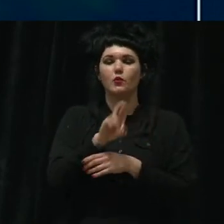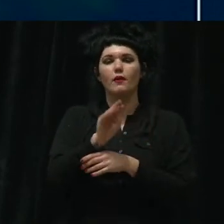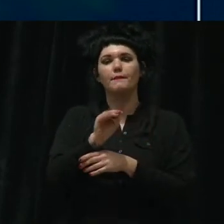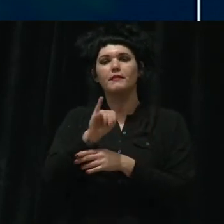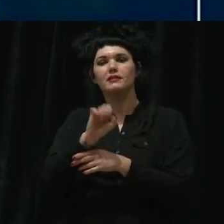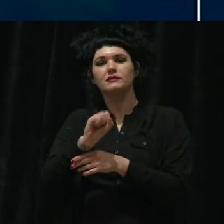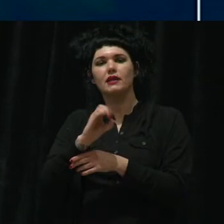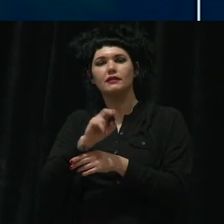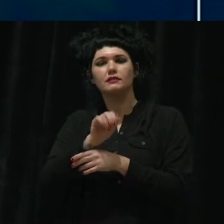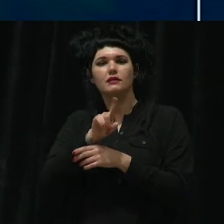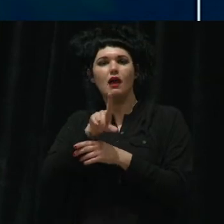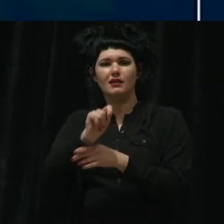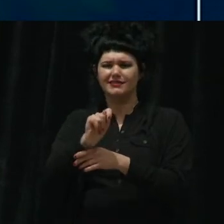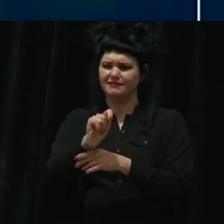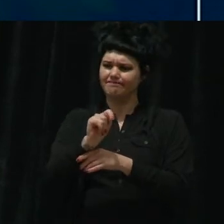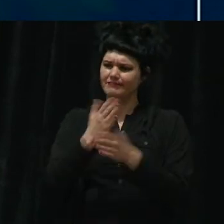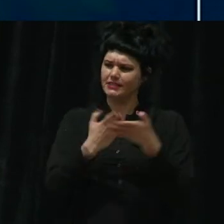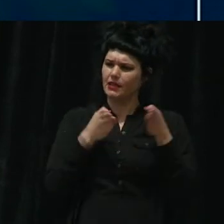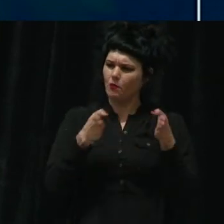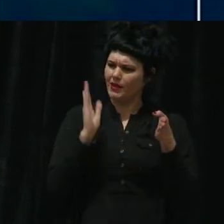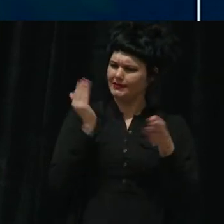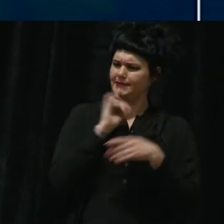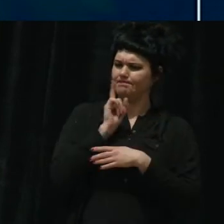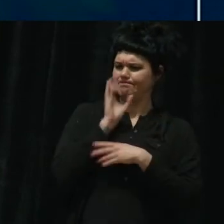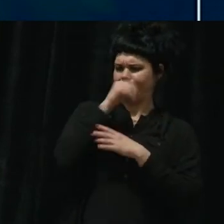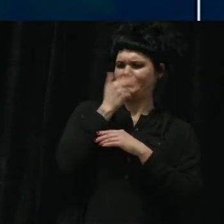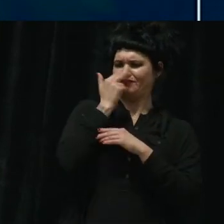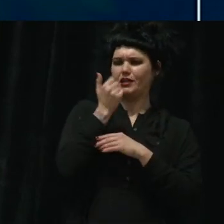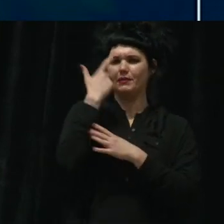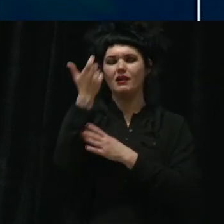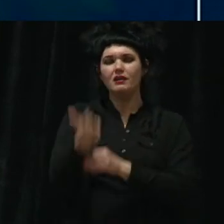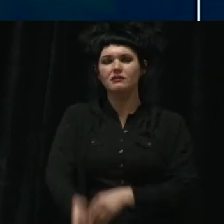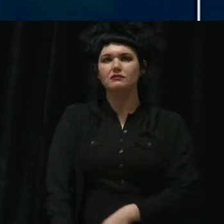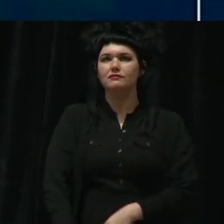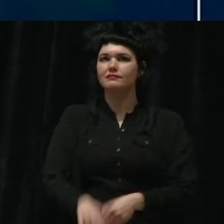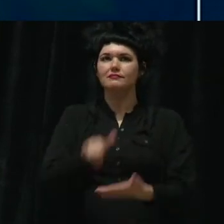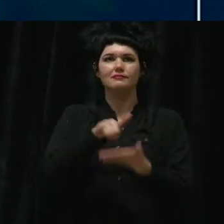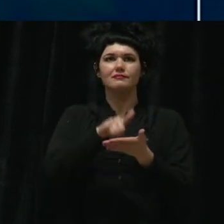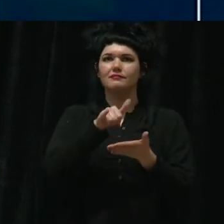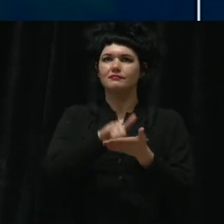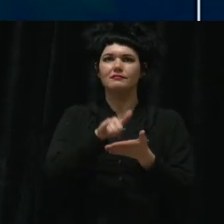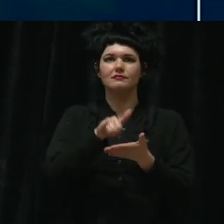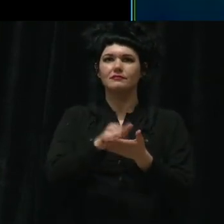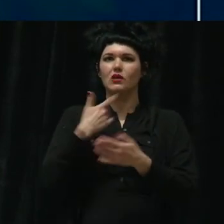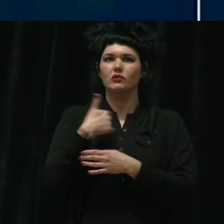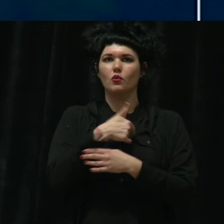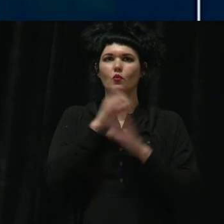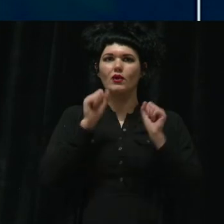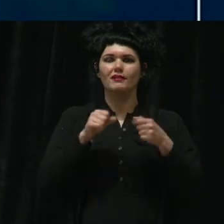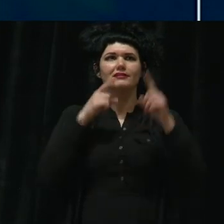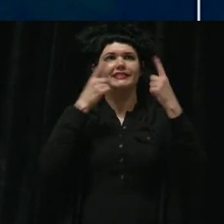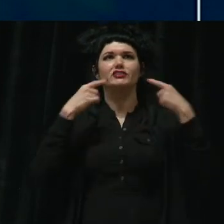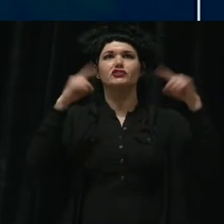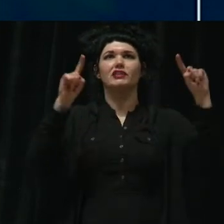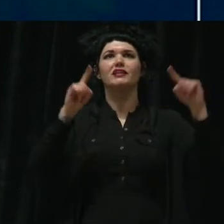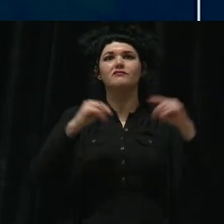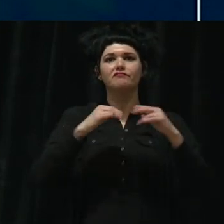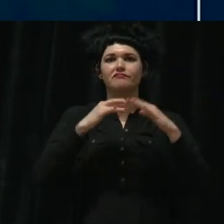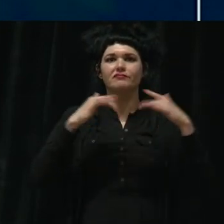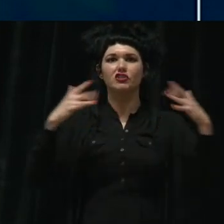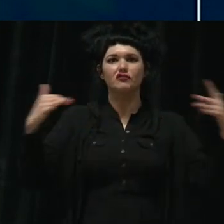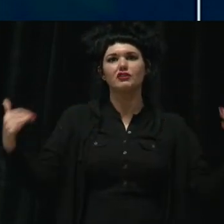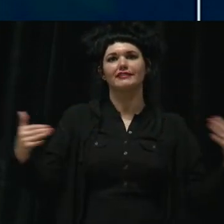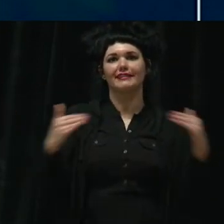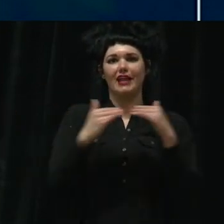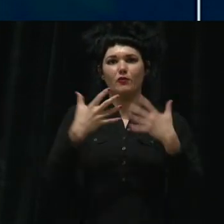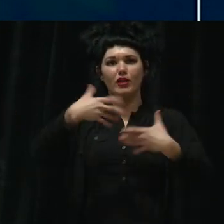in some ways is a little funny to me, because there's no way in the world that we could achieve our diversity, equity, and inclusion goals